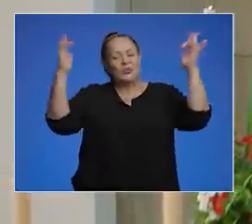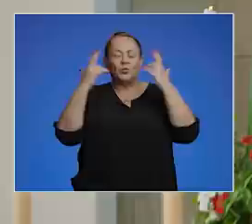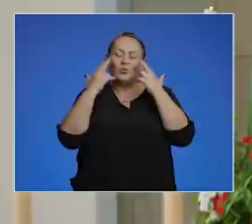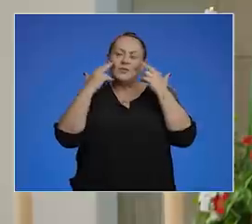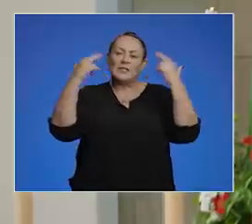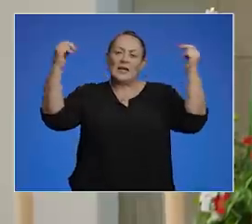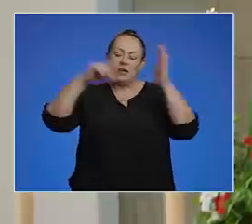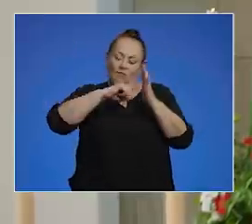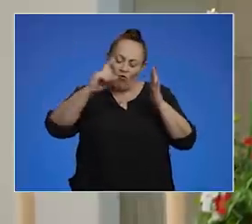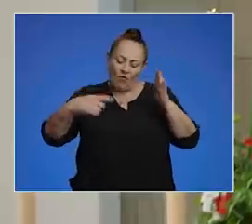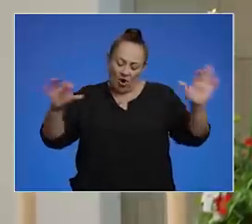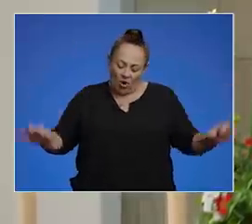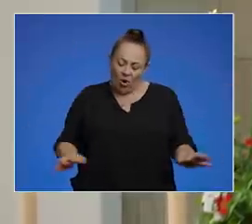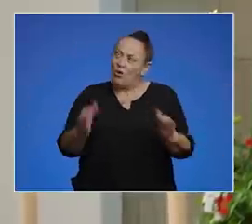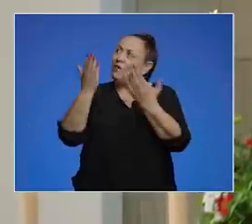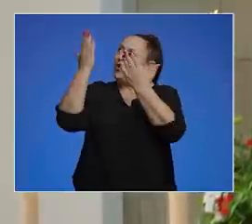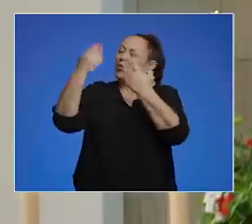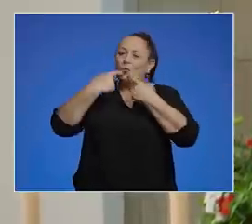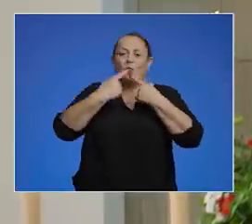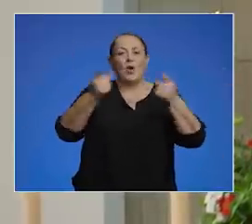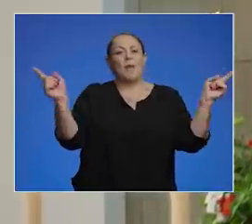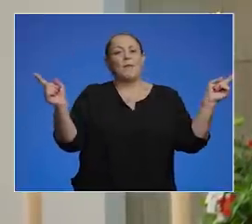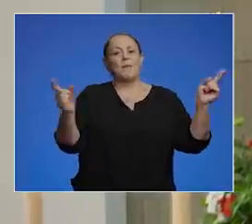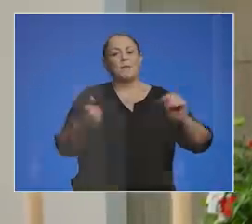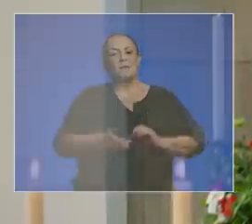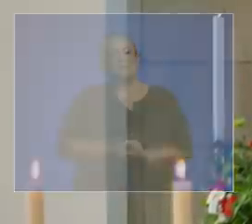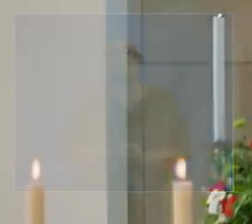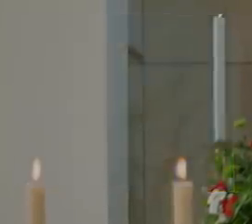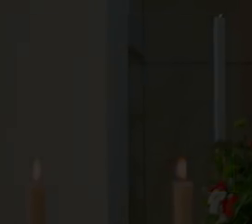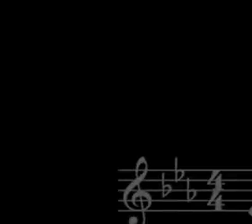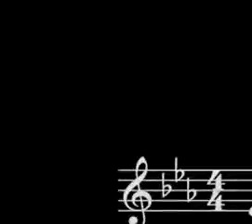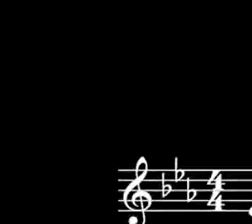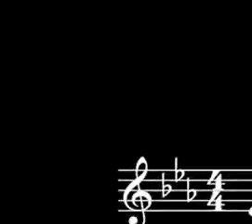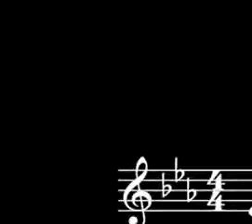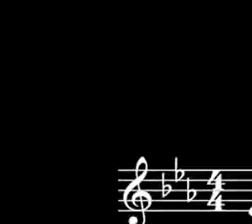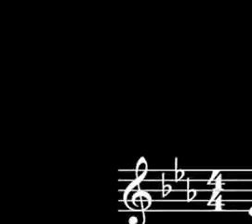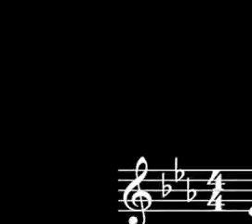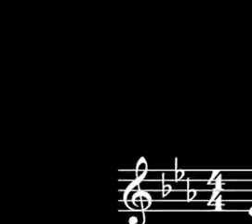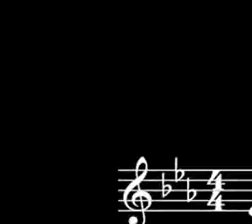angelic hosts sing together the unending hymn of your glory as they acclaim.